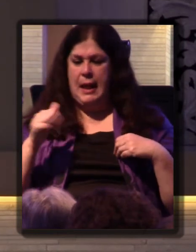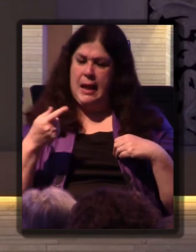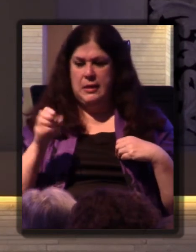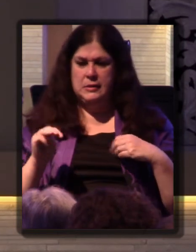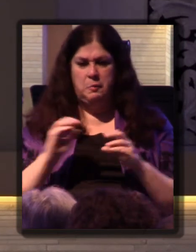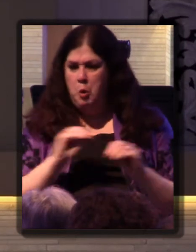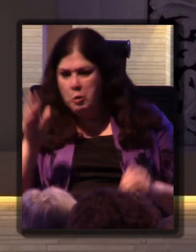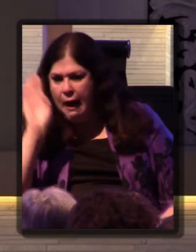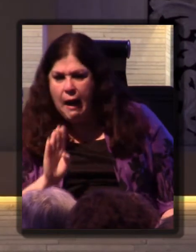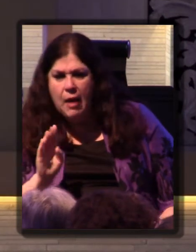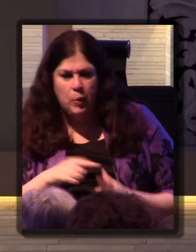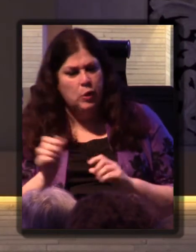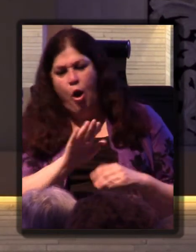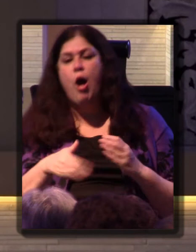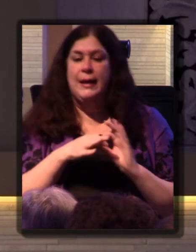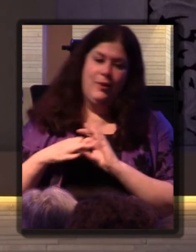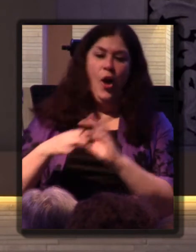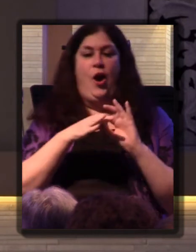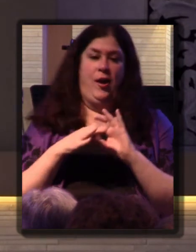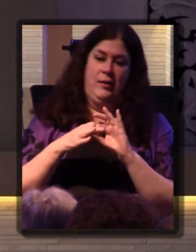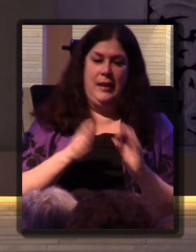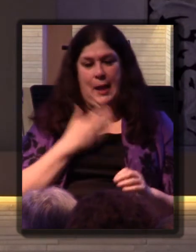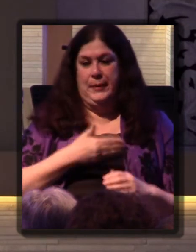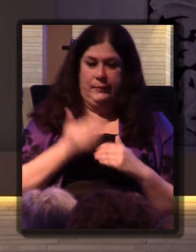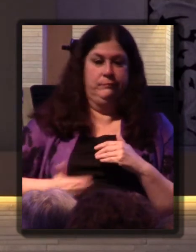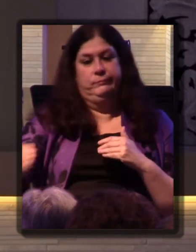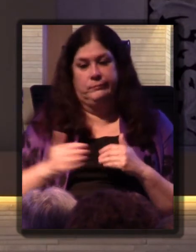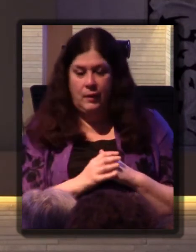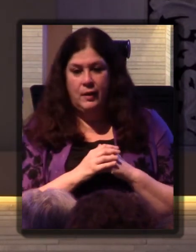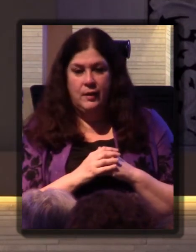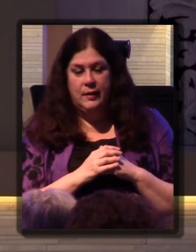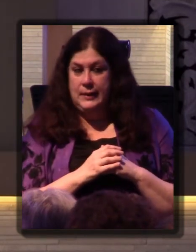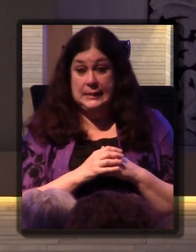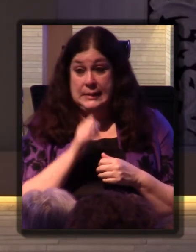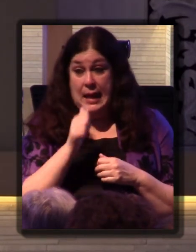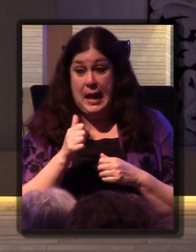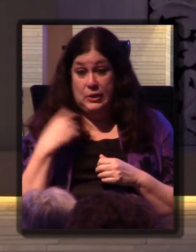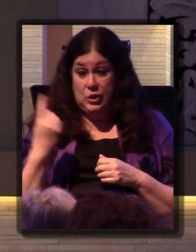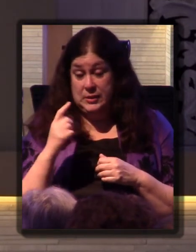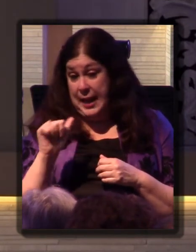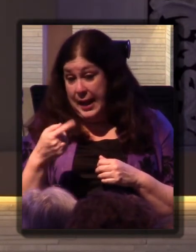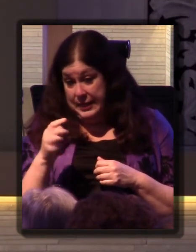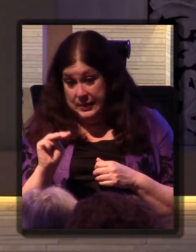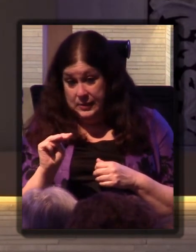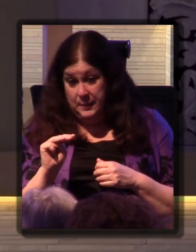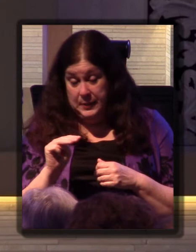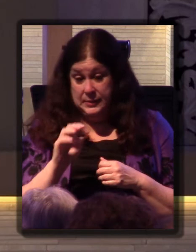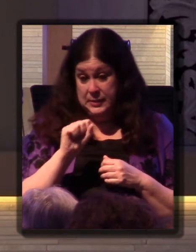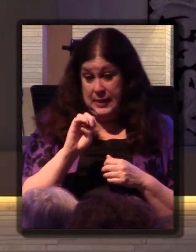just embrace atheism, then we could all get along. We could all get along. And it's not